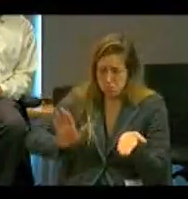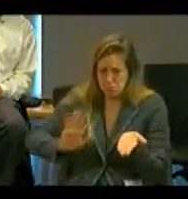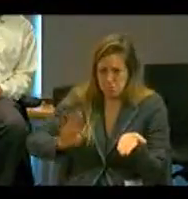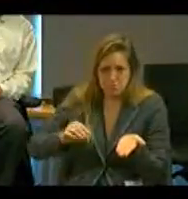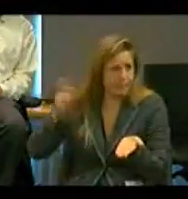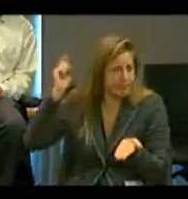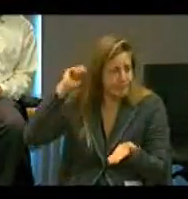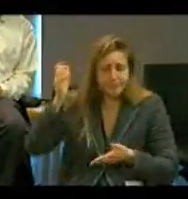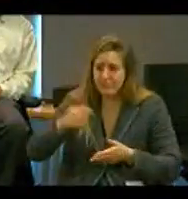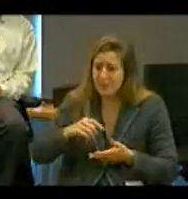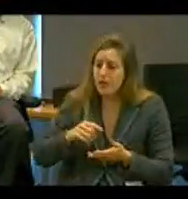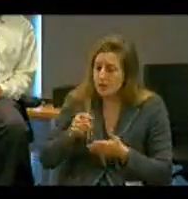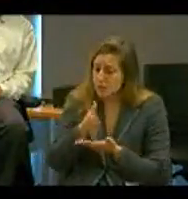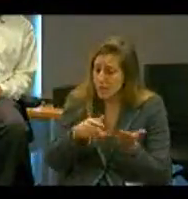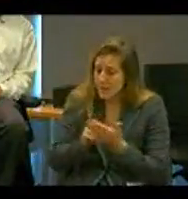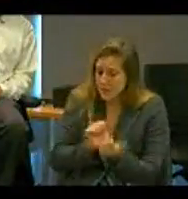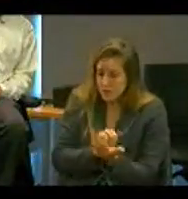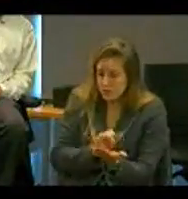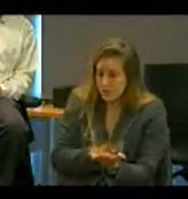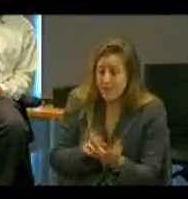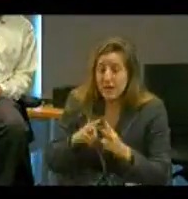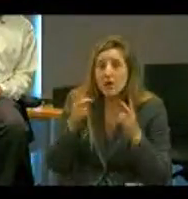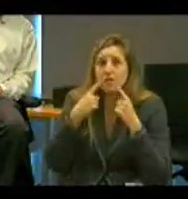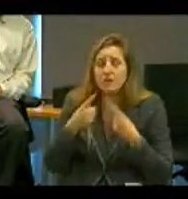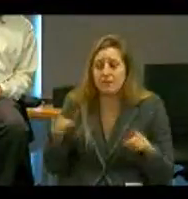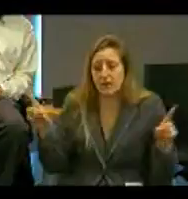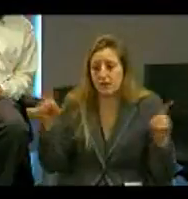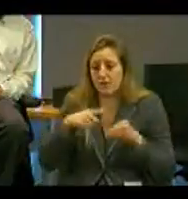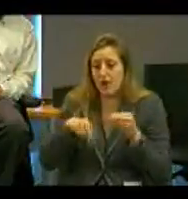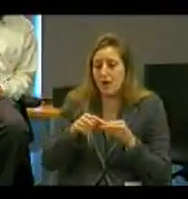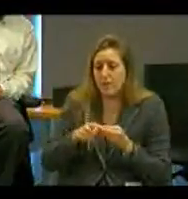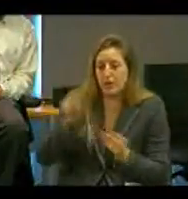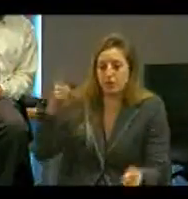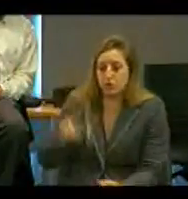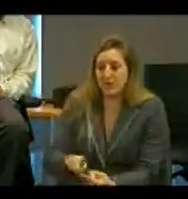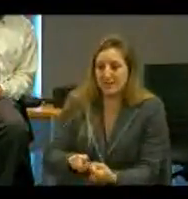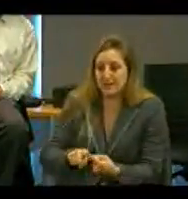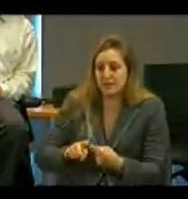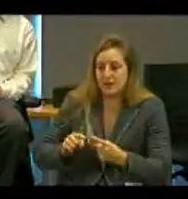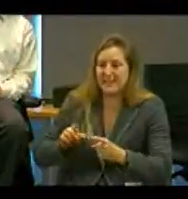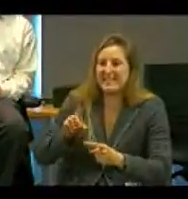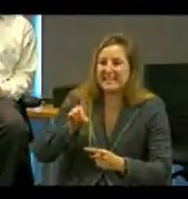the remedies that are very effective in reducing disparities. If we go to the next slide.